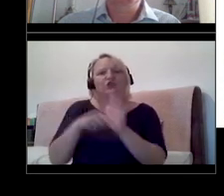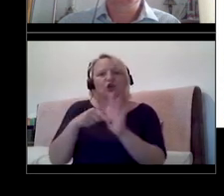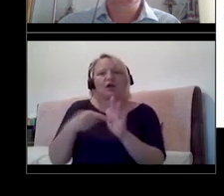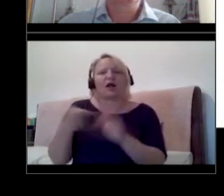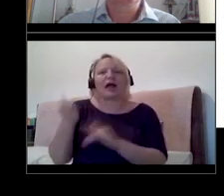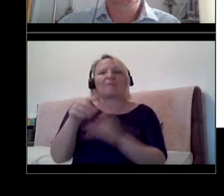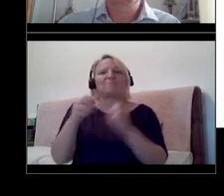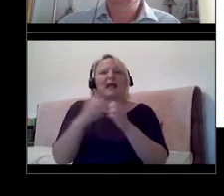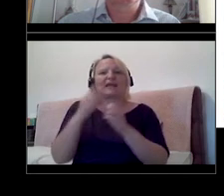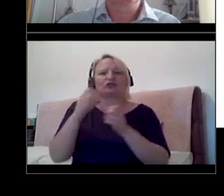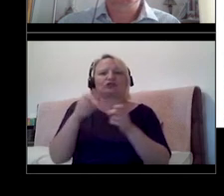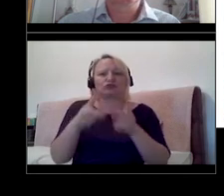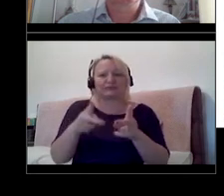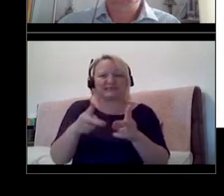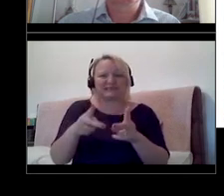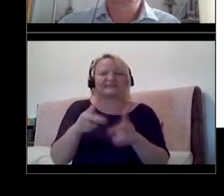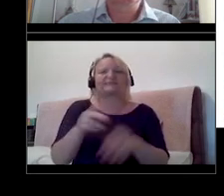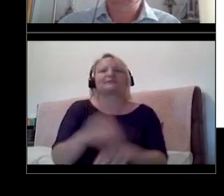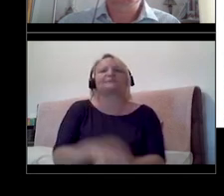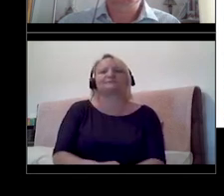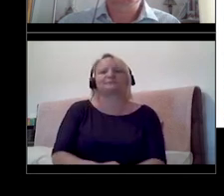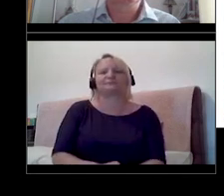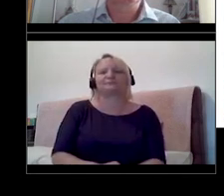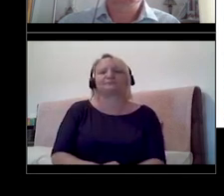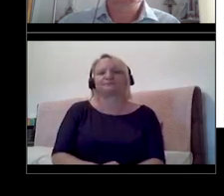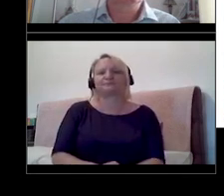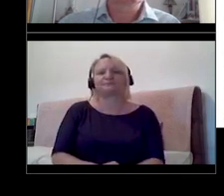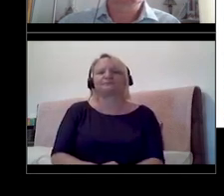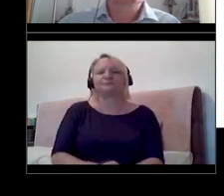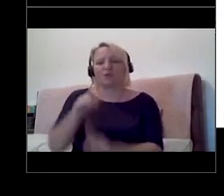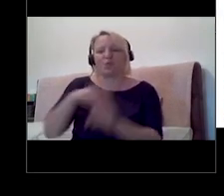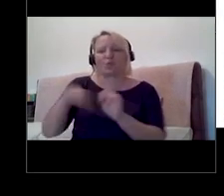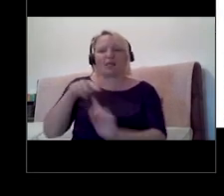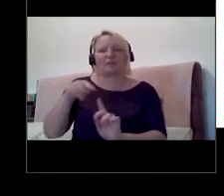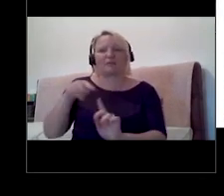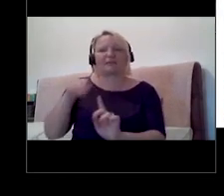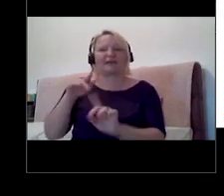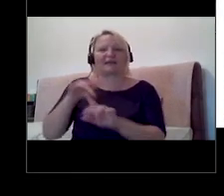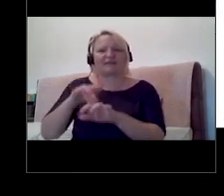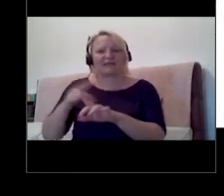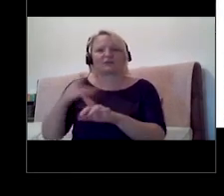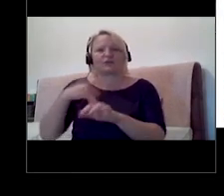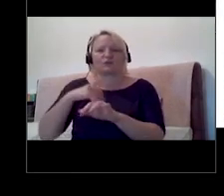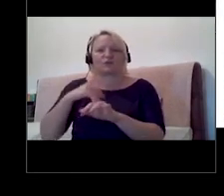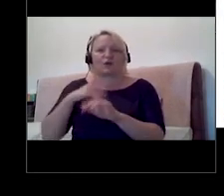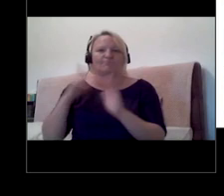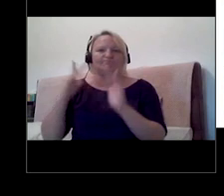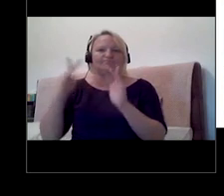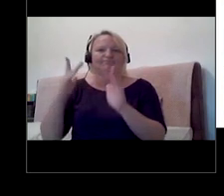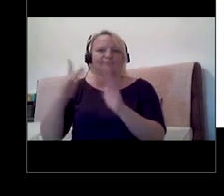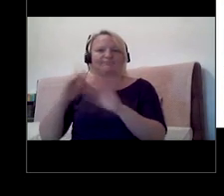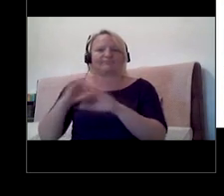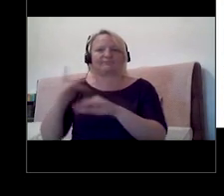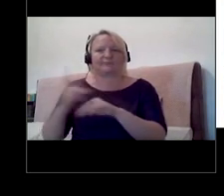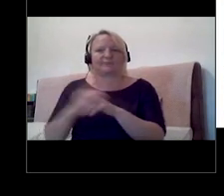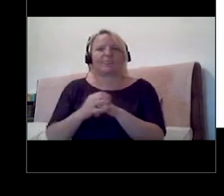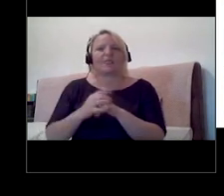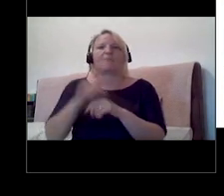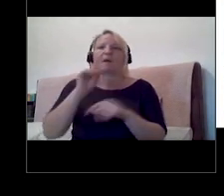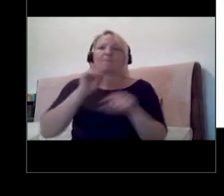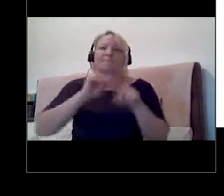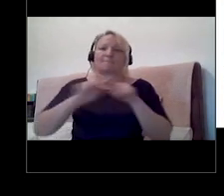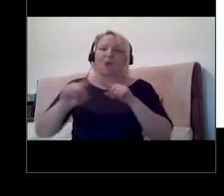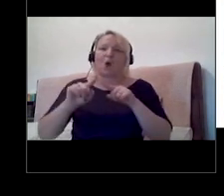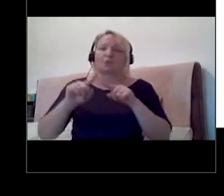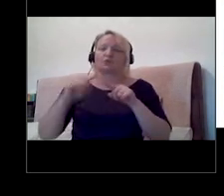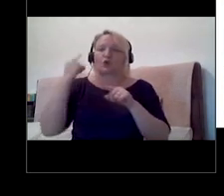Orsett. It's also worth noting that 80% of the route is either below ground level or within a false